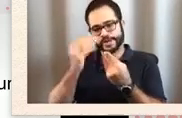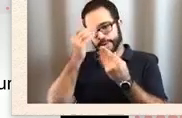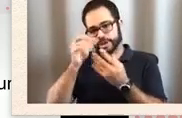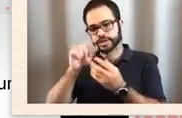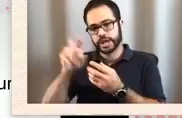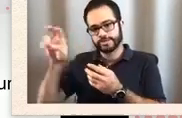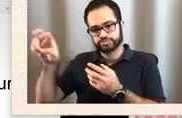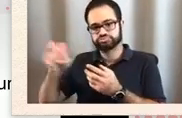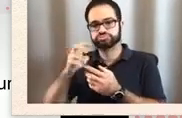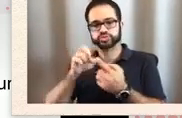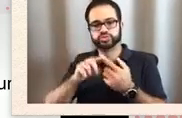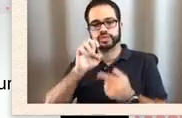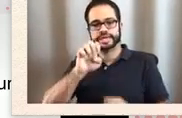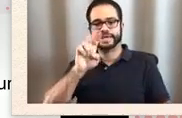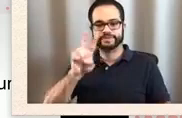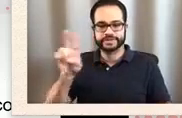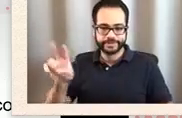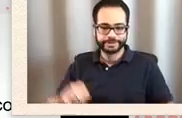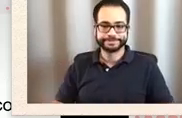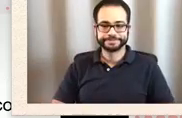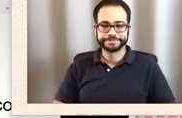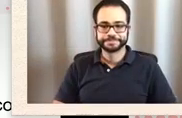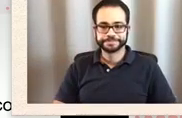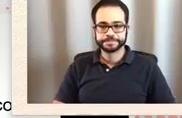EVV mobile site.